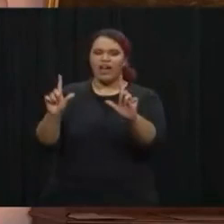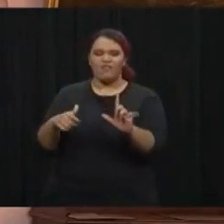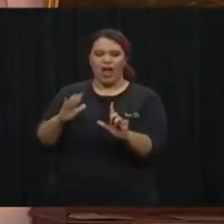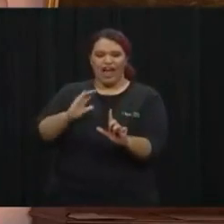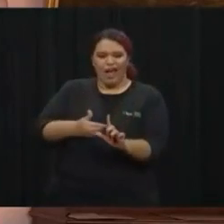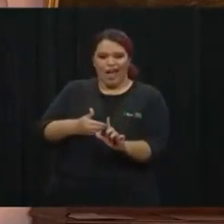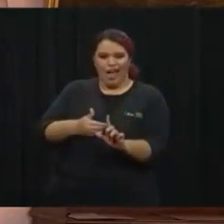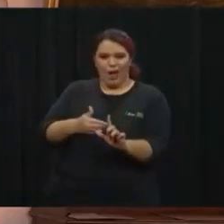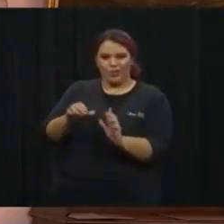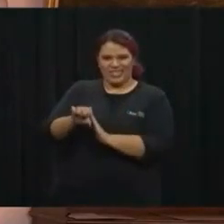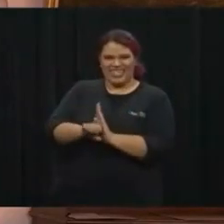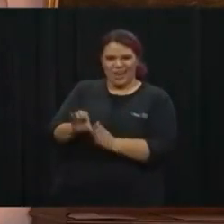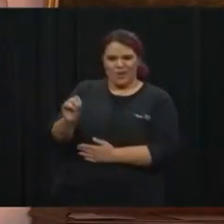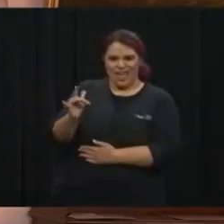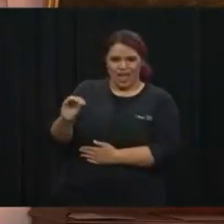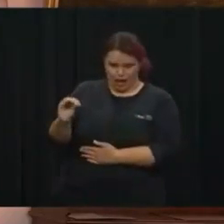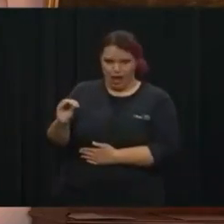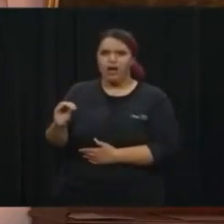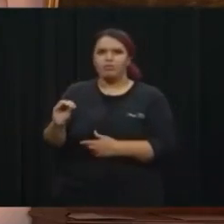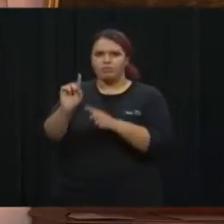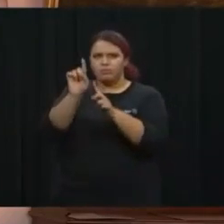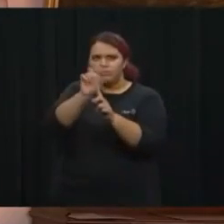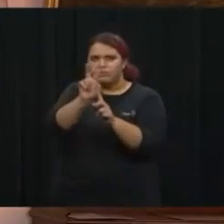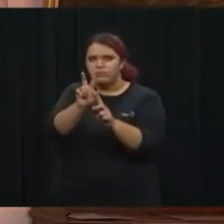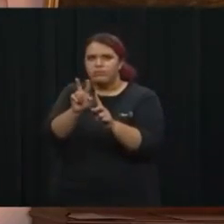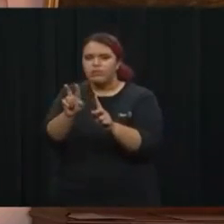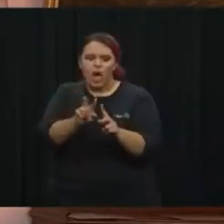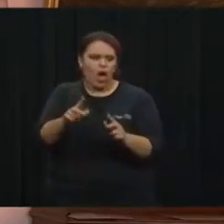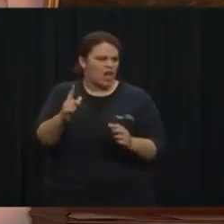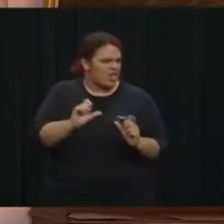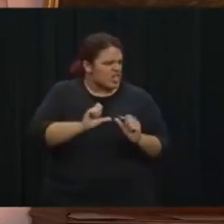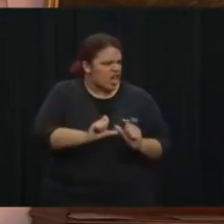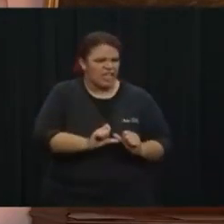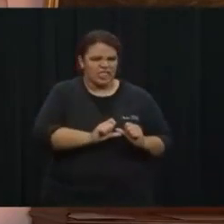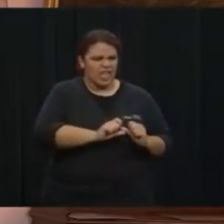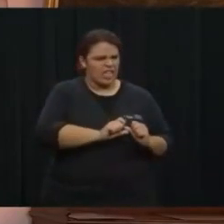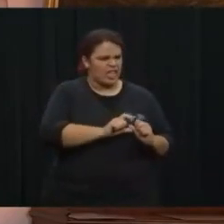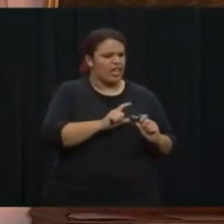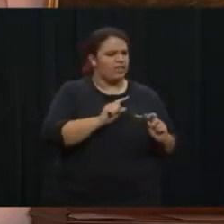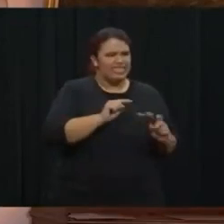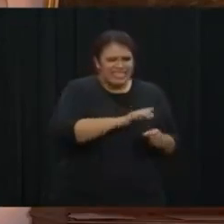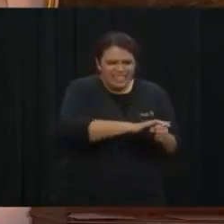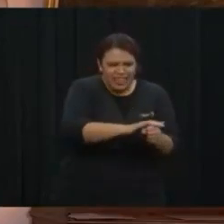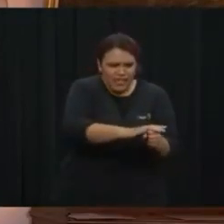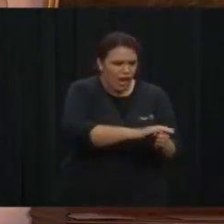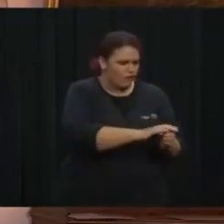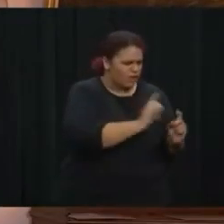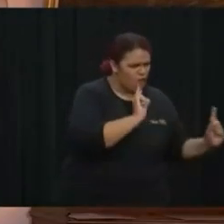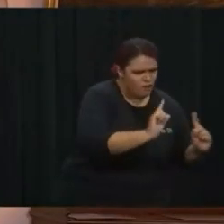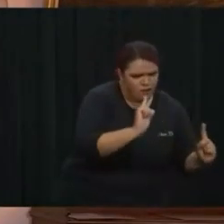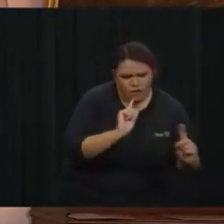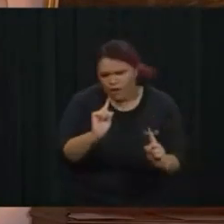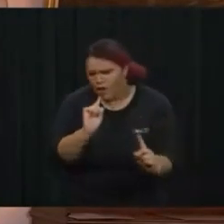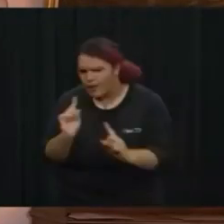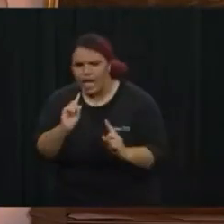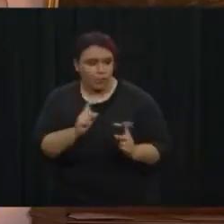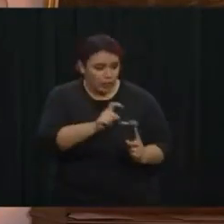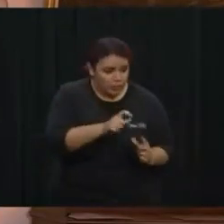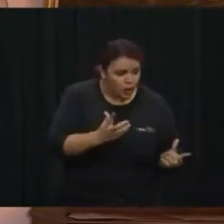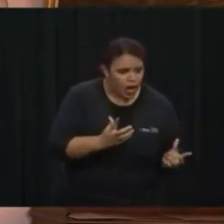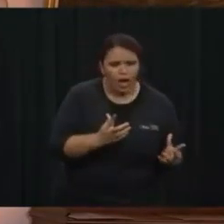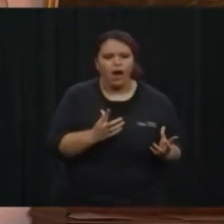having to face some small hospital closures. So, you know, by decreasing elective surgeries, a lot of these hospitals are even